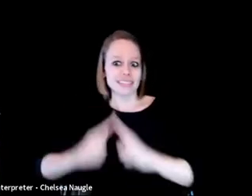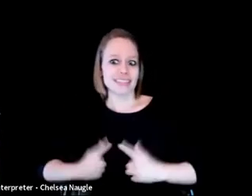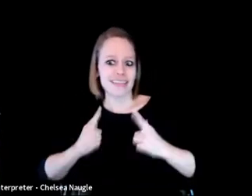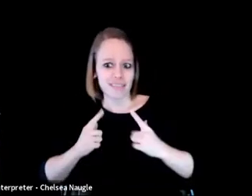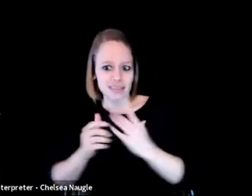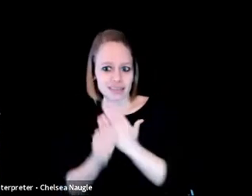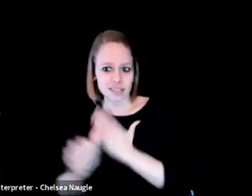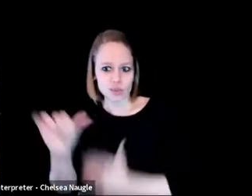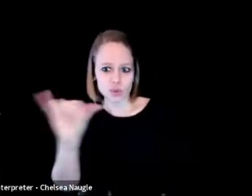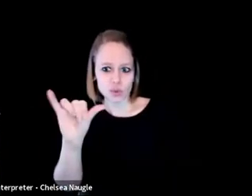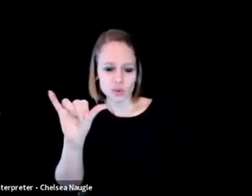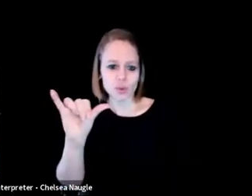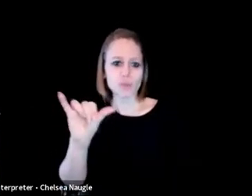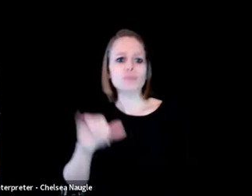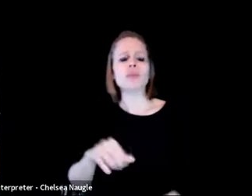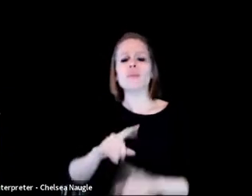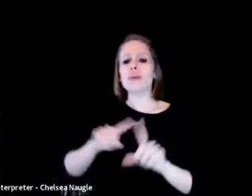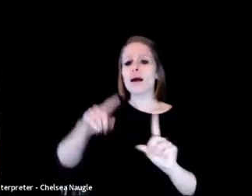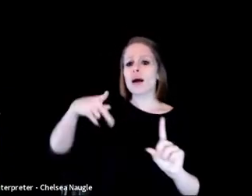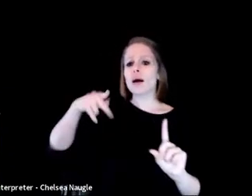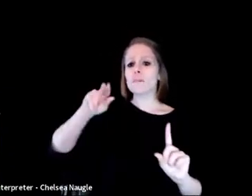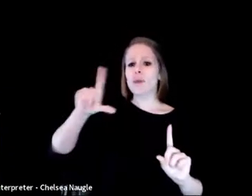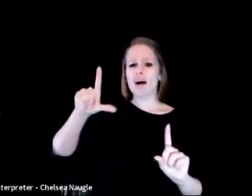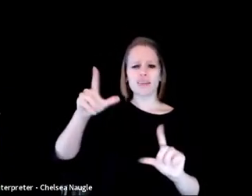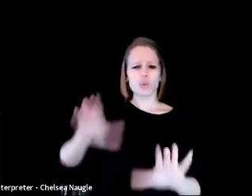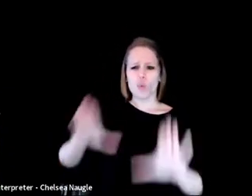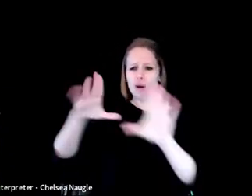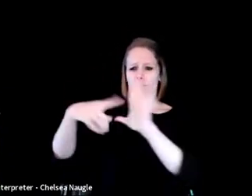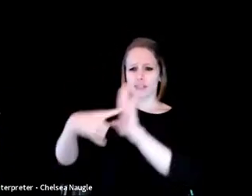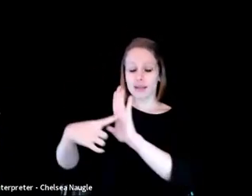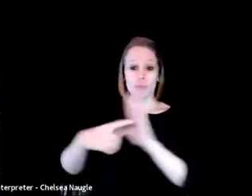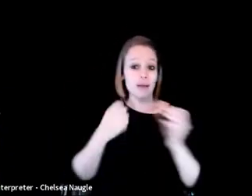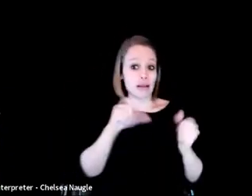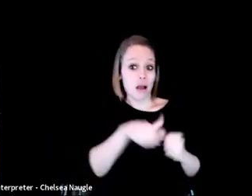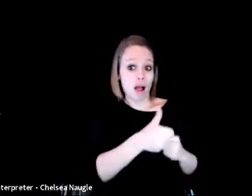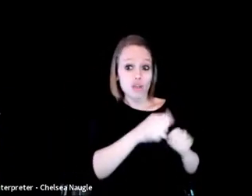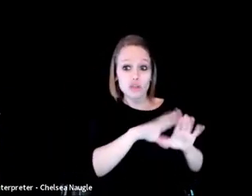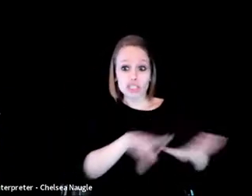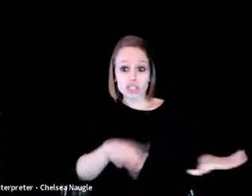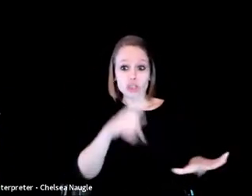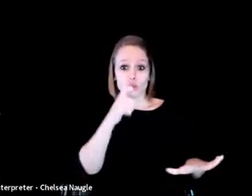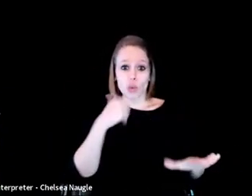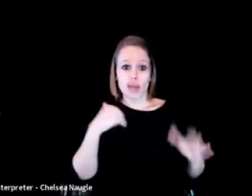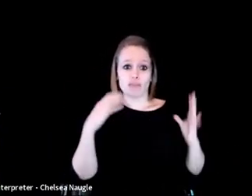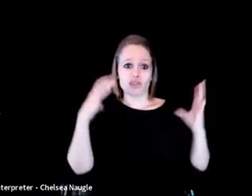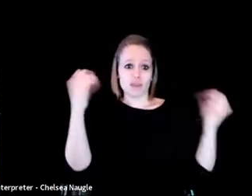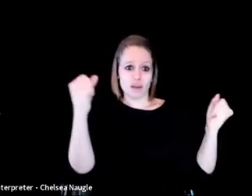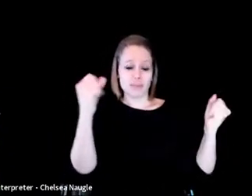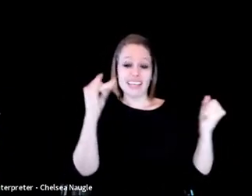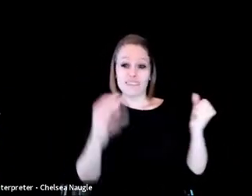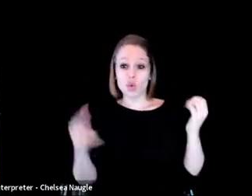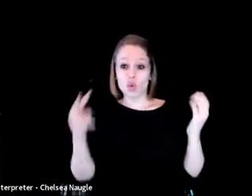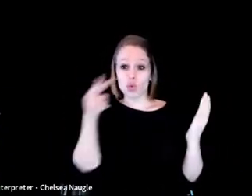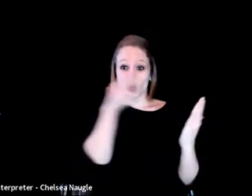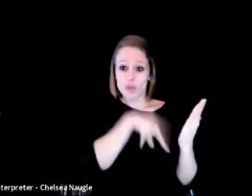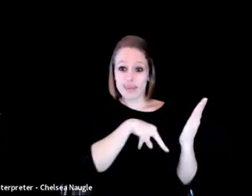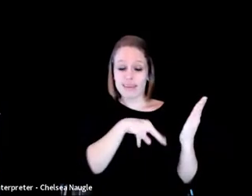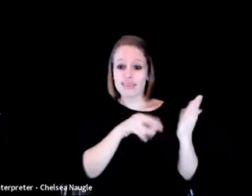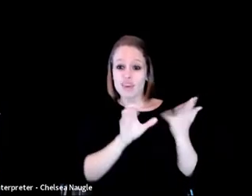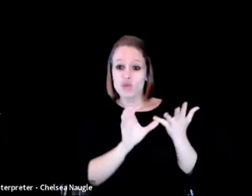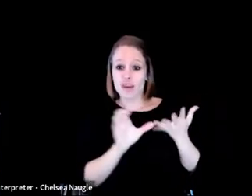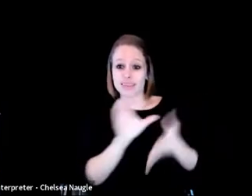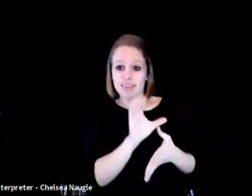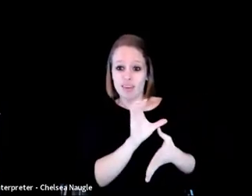think many kids with Char syndrome or deaf blindness, if you go back to this diagnostic criteria, and I'm trying to see if I put this